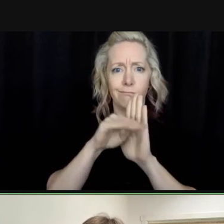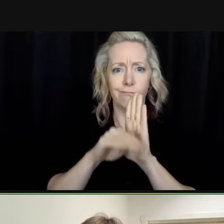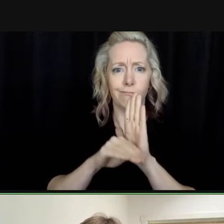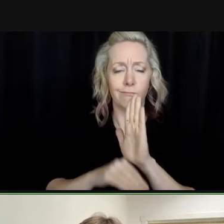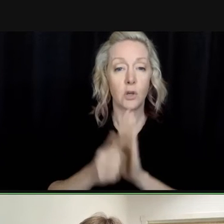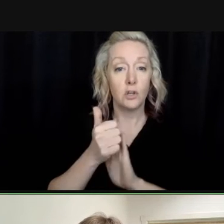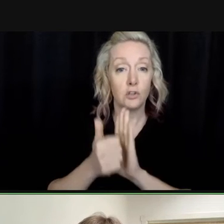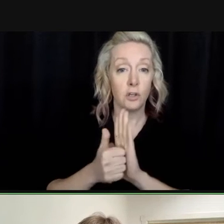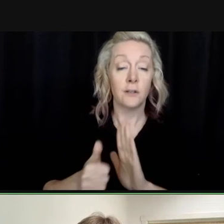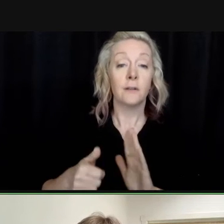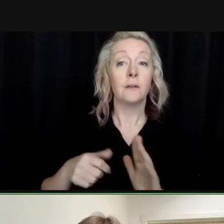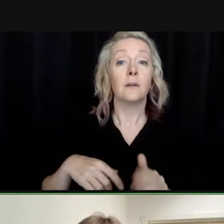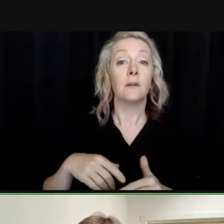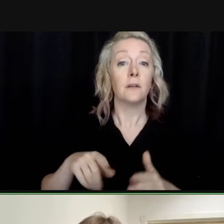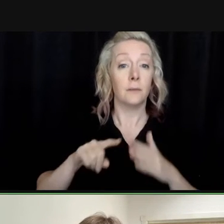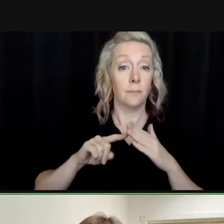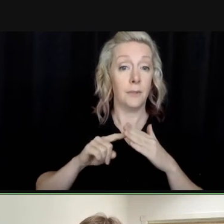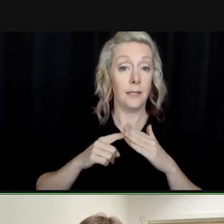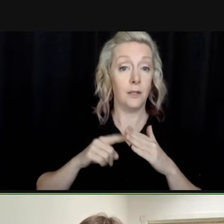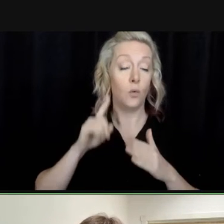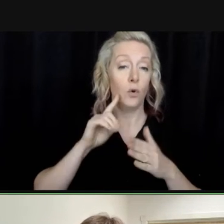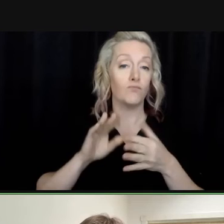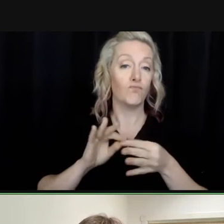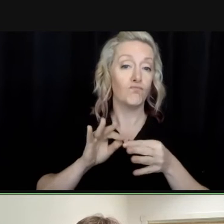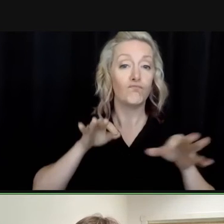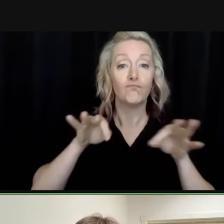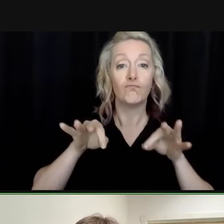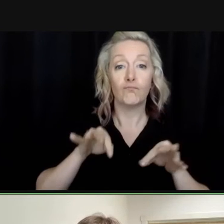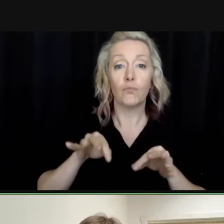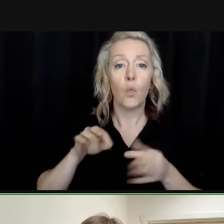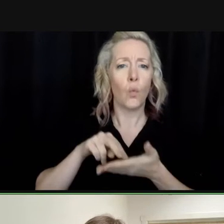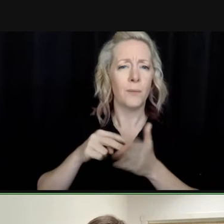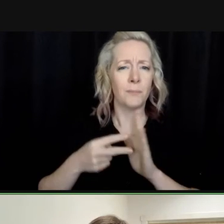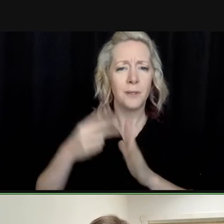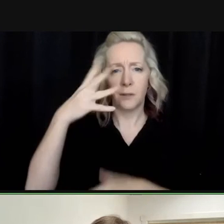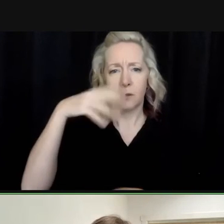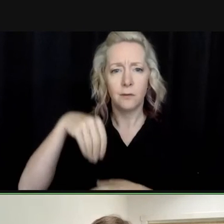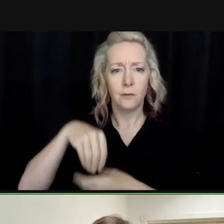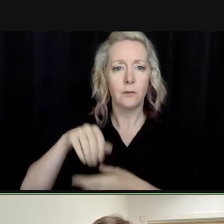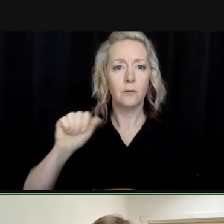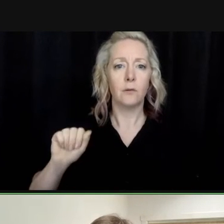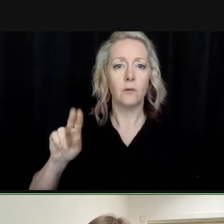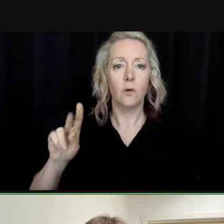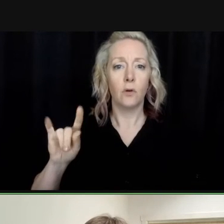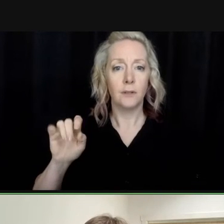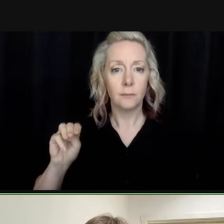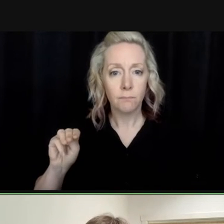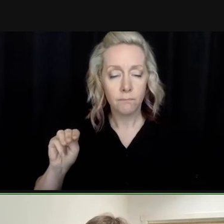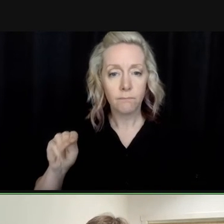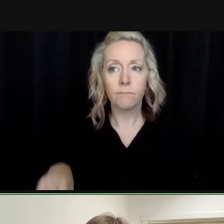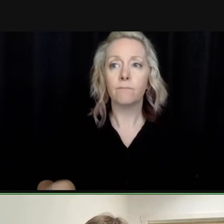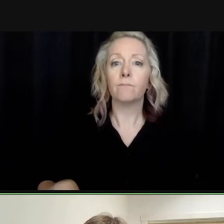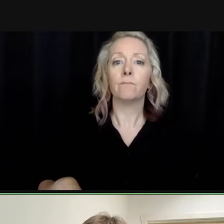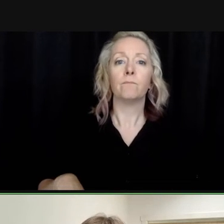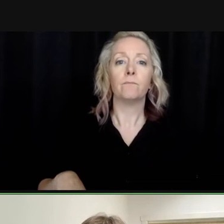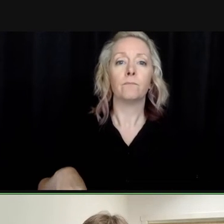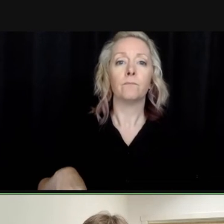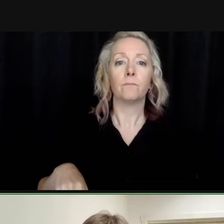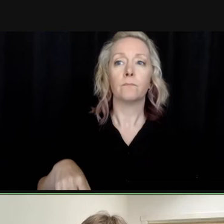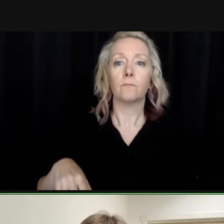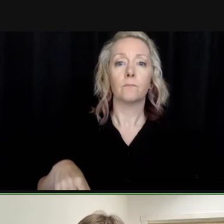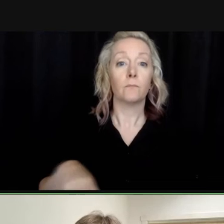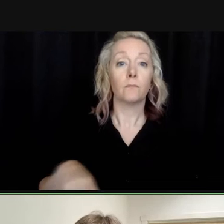first part of the session talking about what autism is, what the profile for a learner